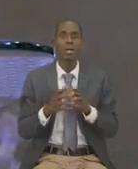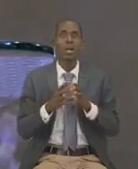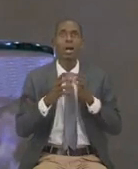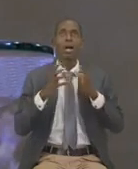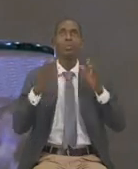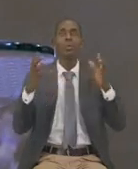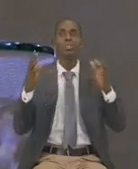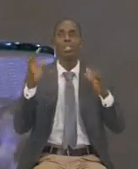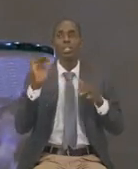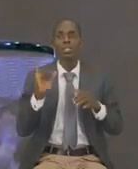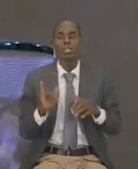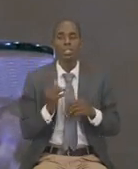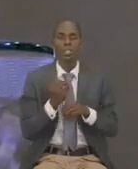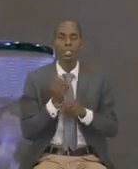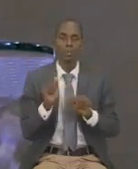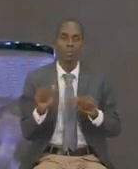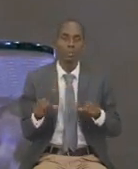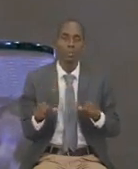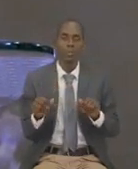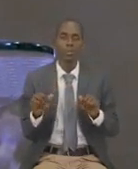able, abundantly